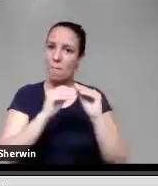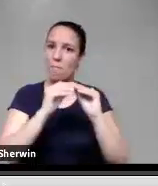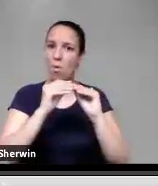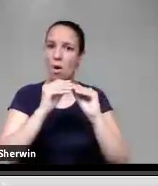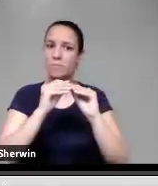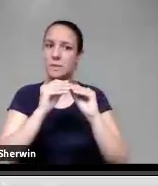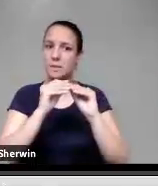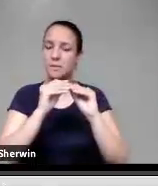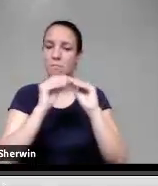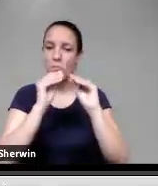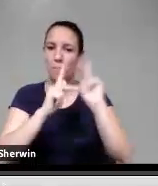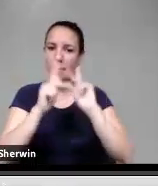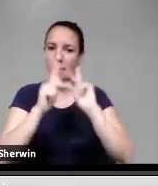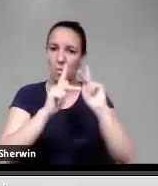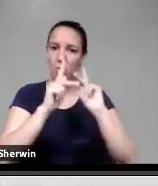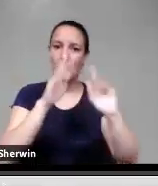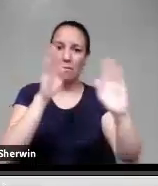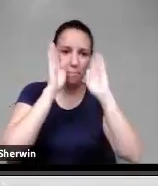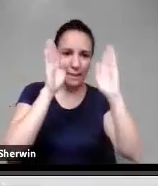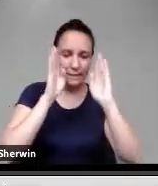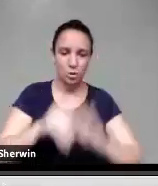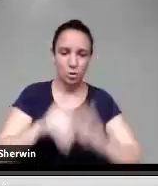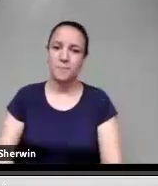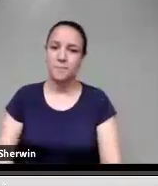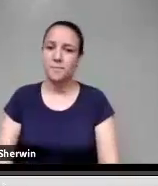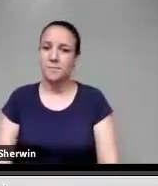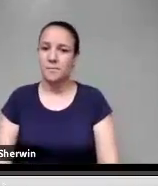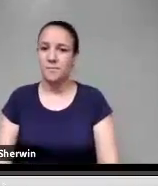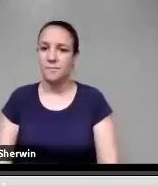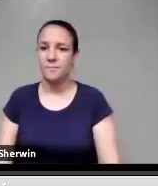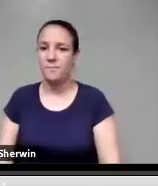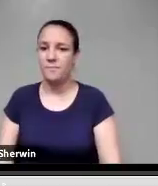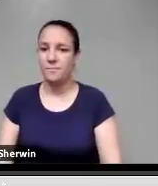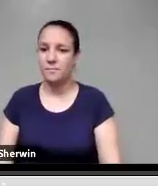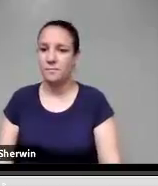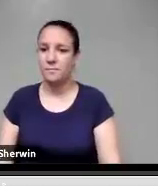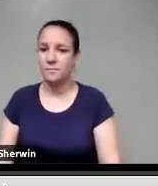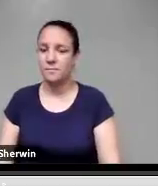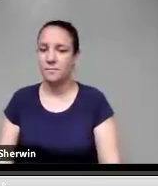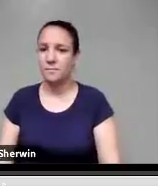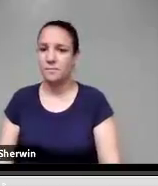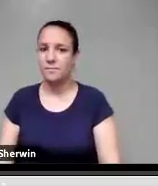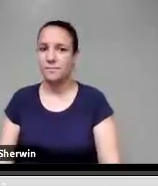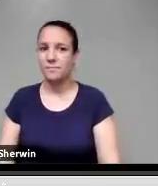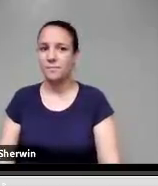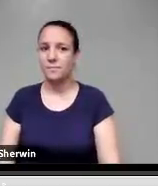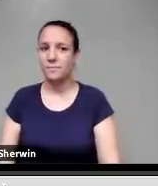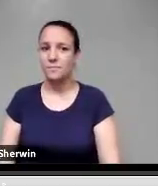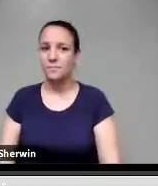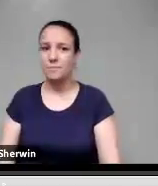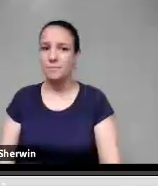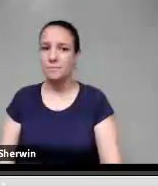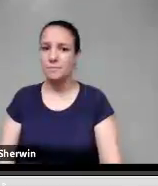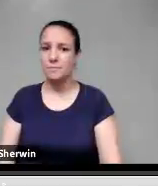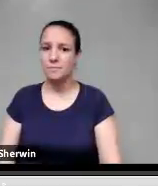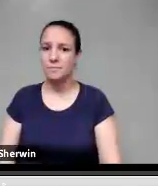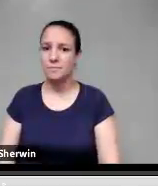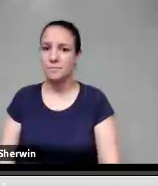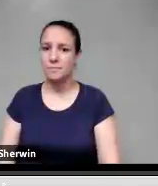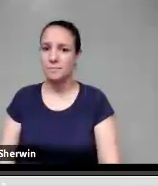of considerations to close a library if they decide to do budget cuts. Because you've made that effort and you've shown that you are trying to